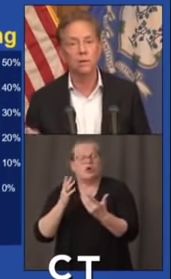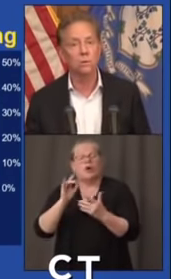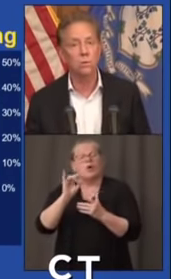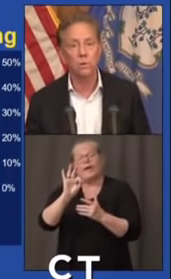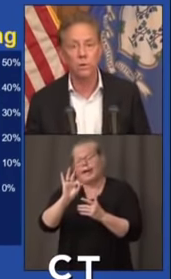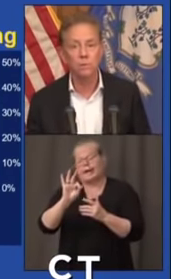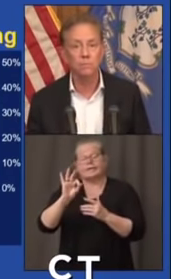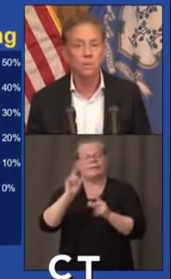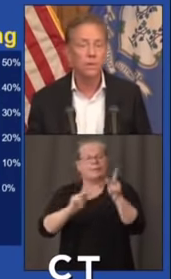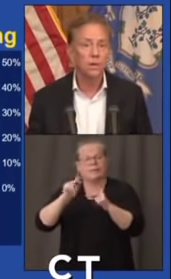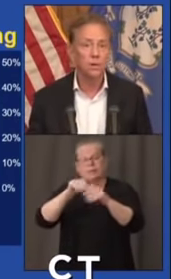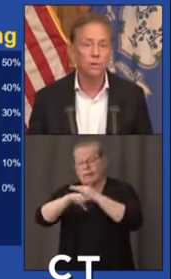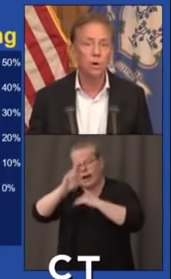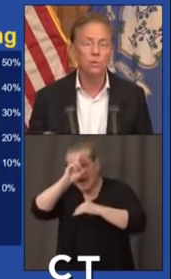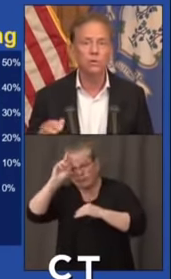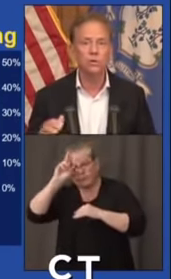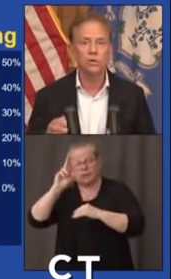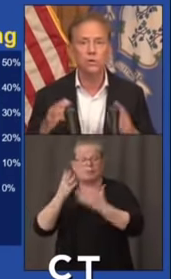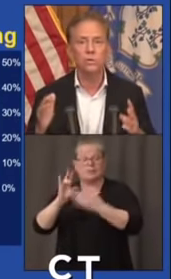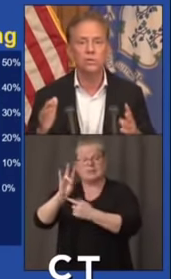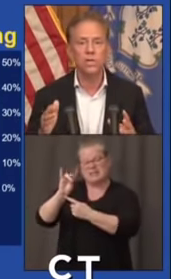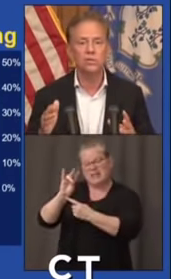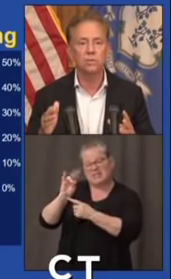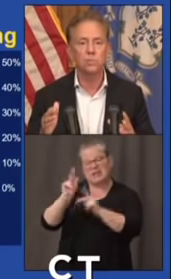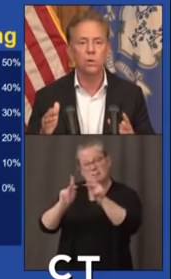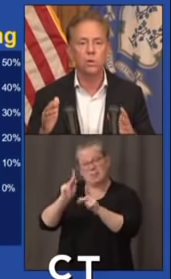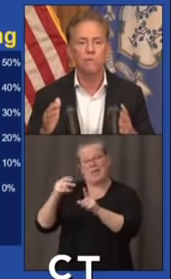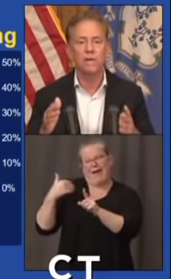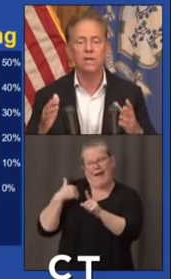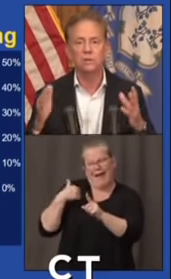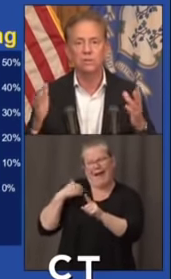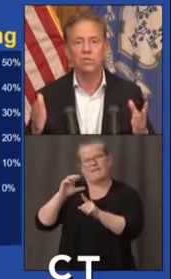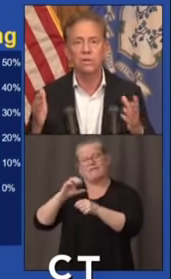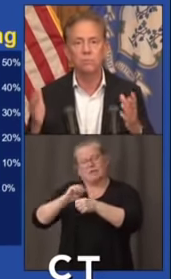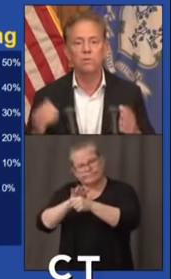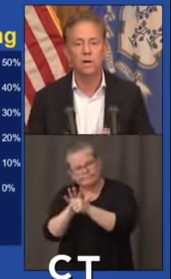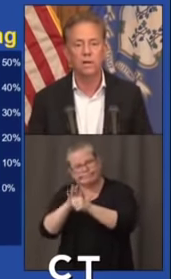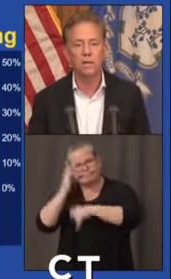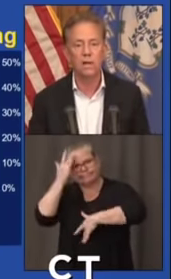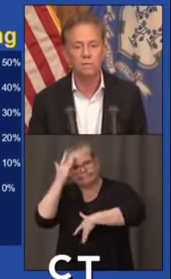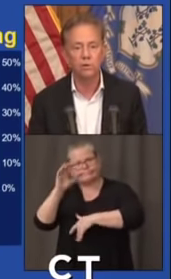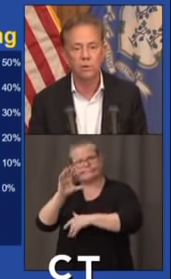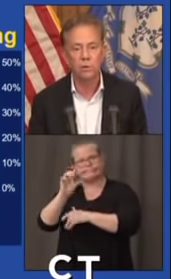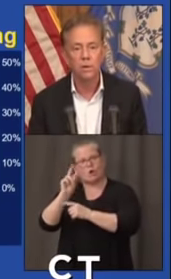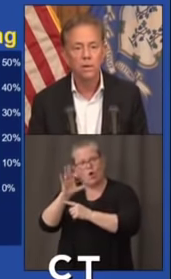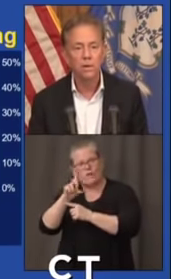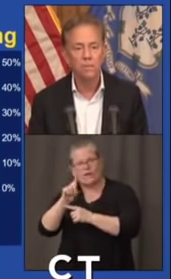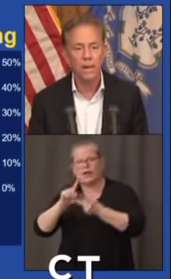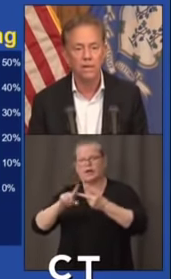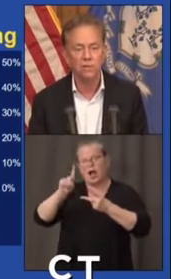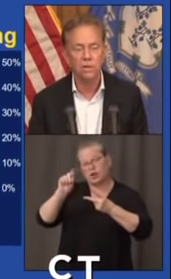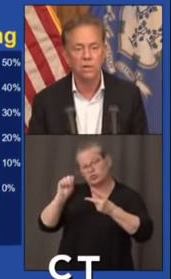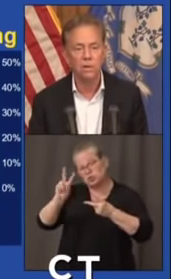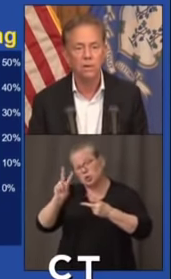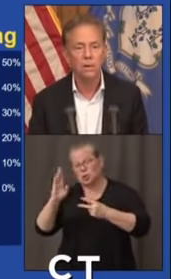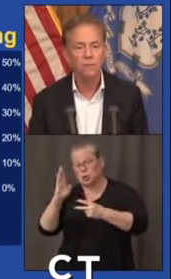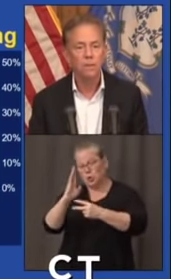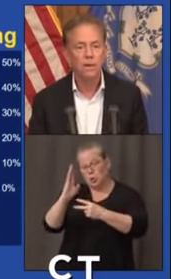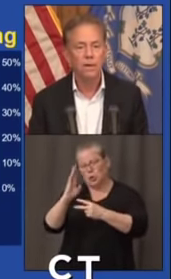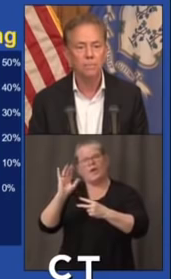COVID-related or 102 is less important than the fact you can see we've got a lot of good capacity